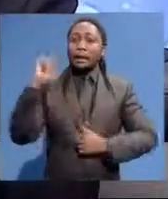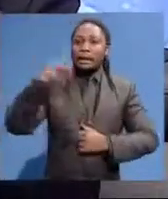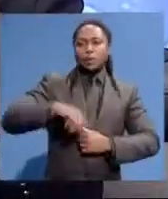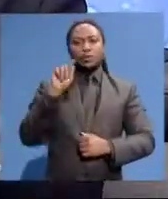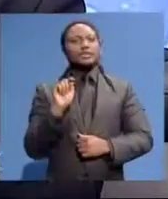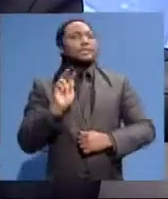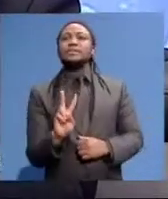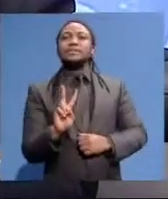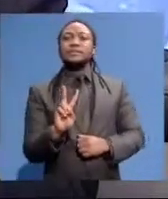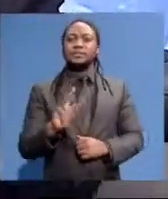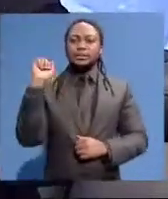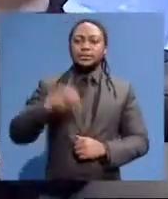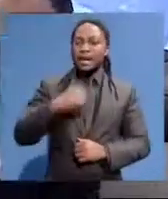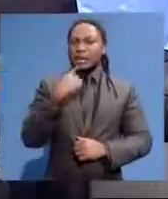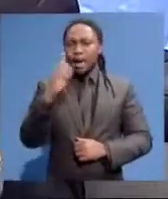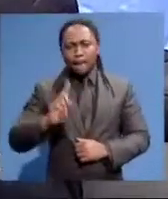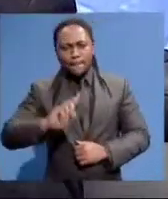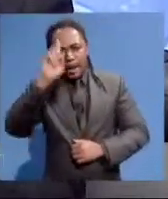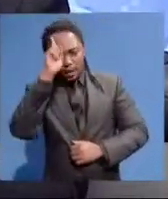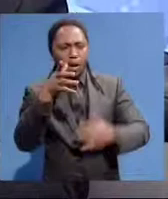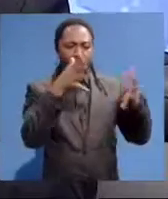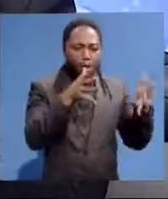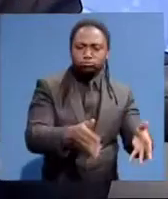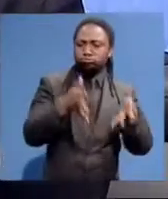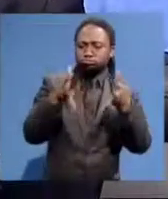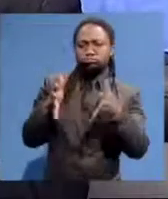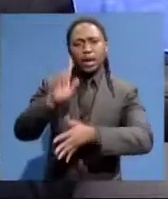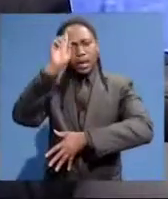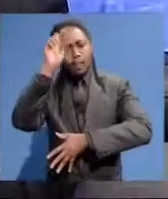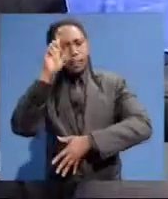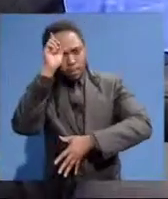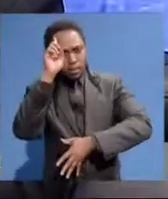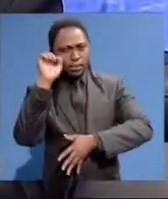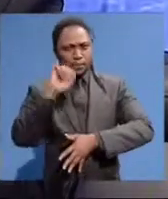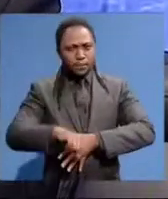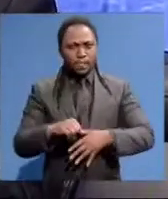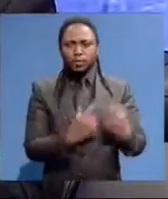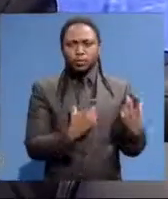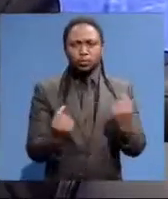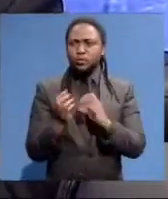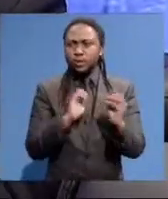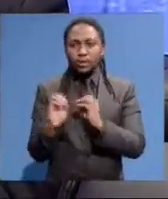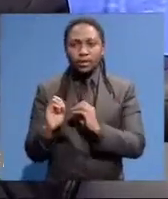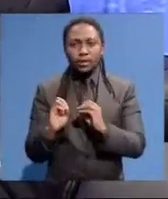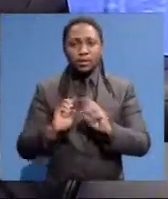here and say, yeah, oh, Madiba was this, Madiba was that. And, you know, are we